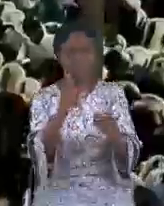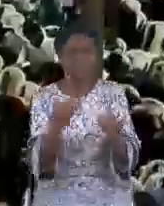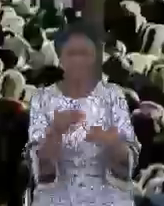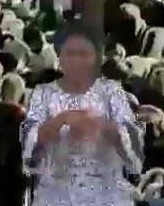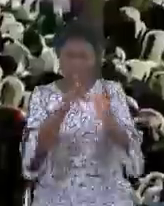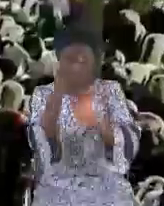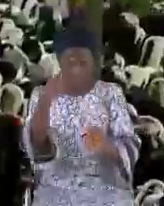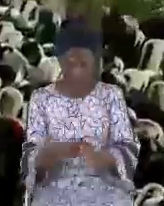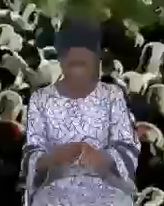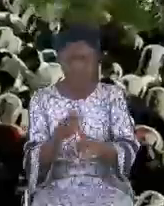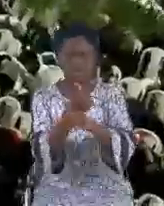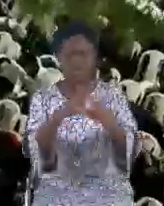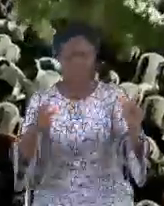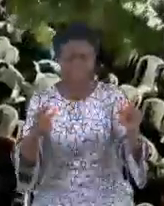Liberation.